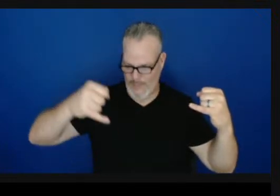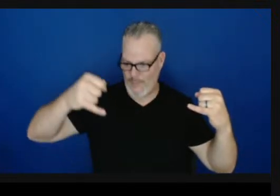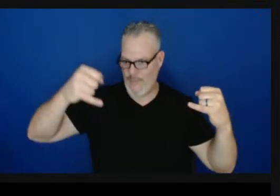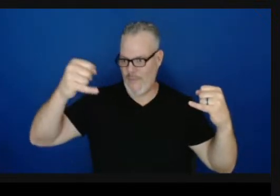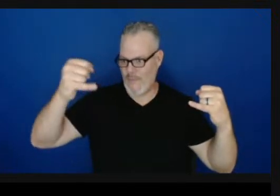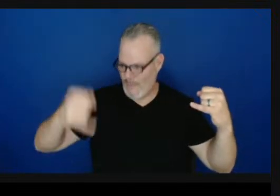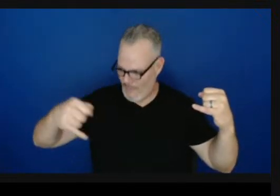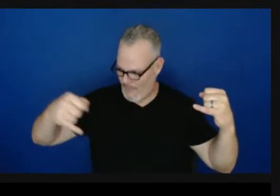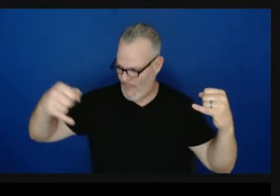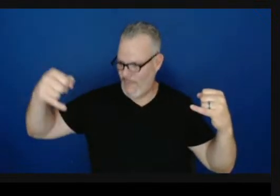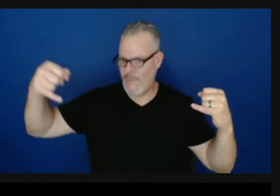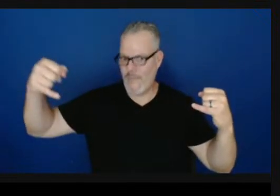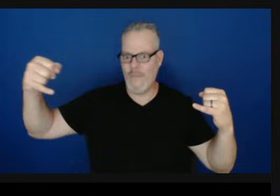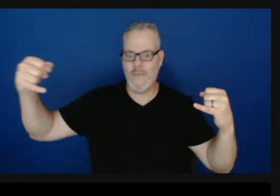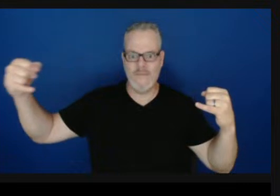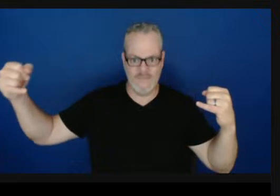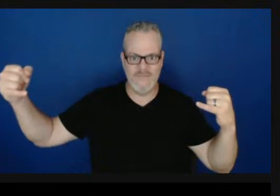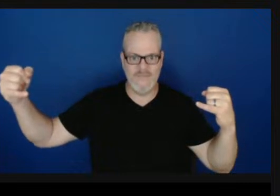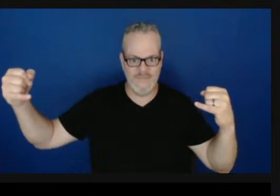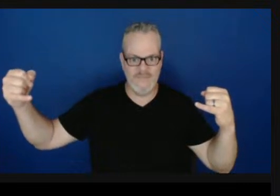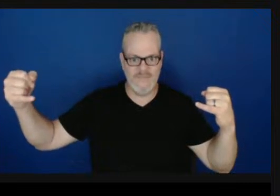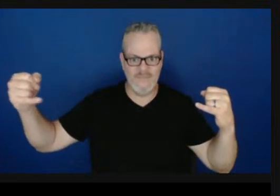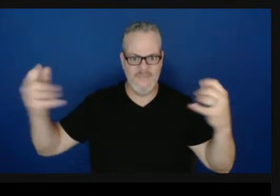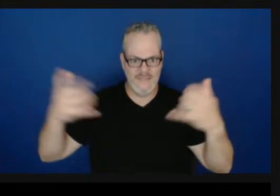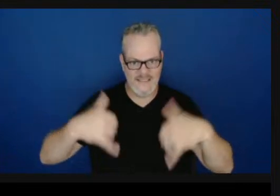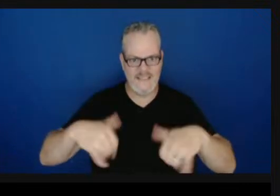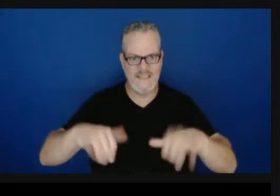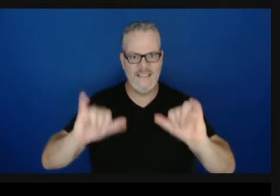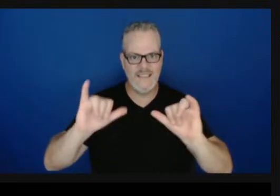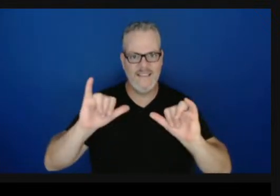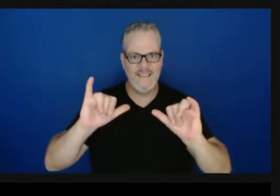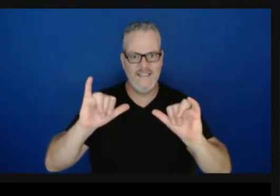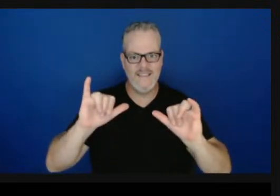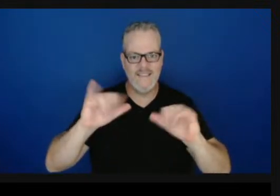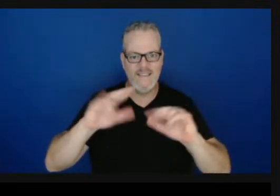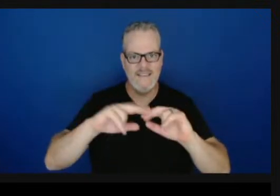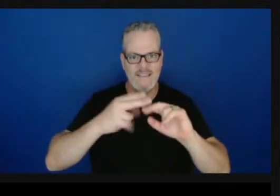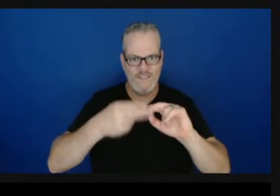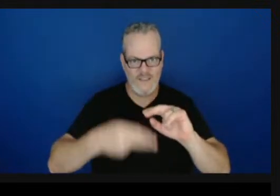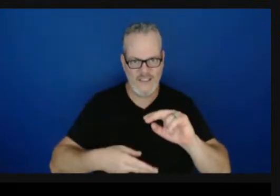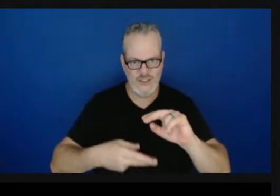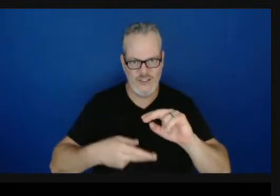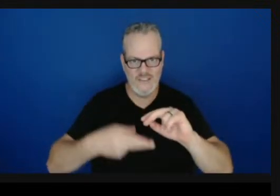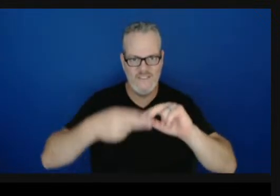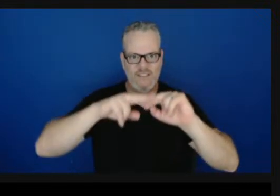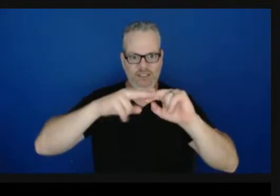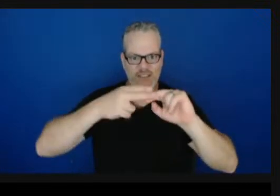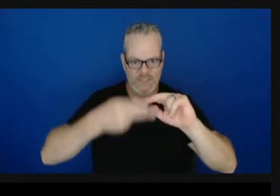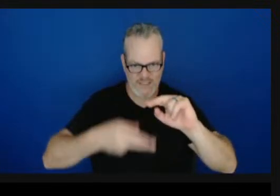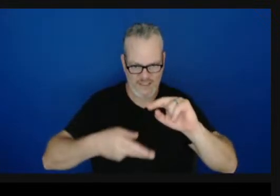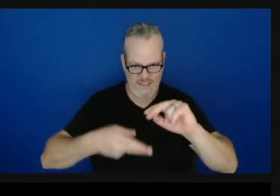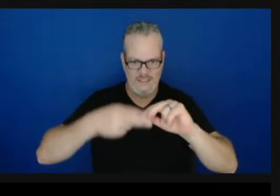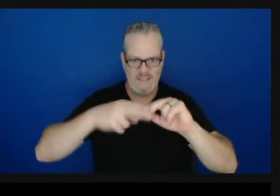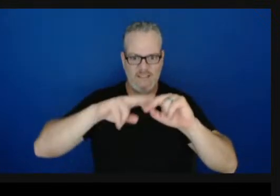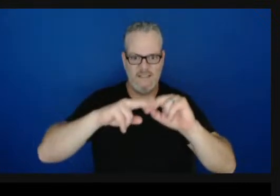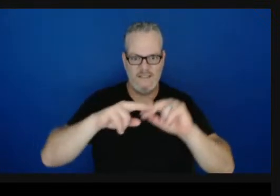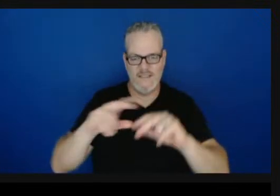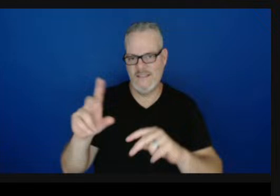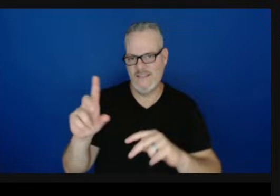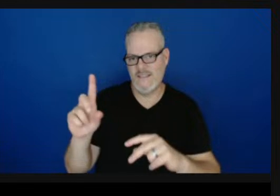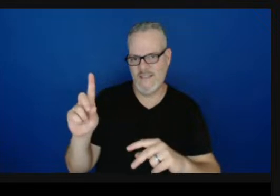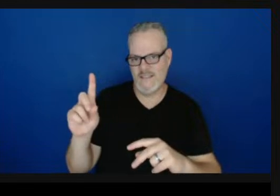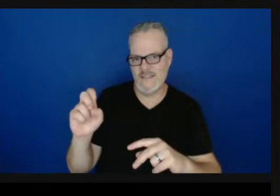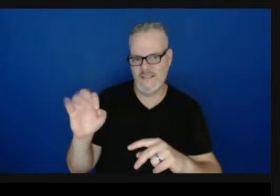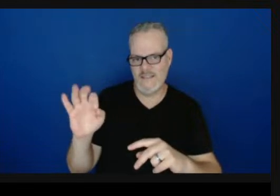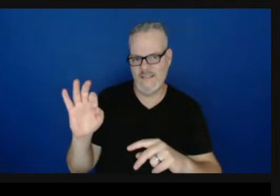term here, right? It's not really deflation, inflation. It just kind of was the draining that accompanied